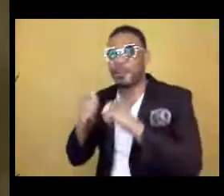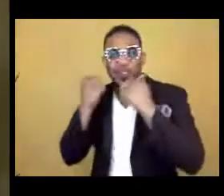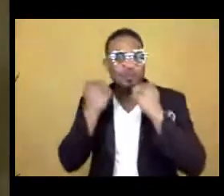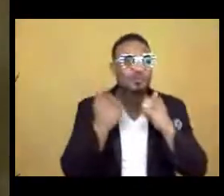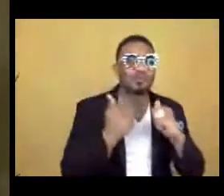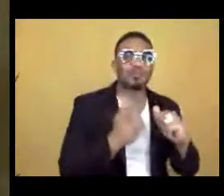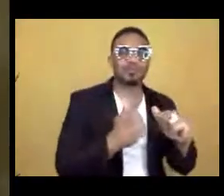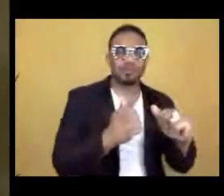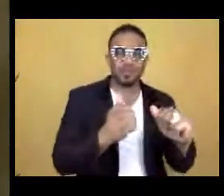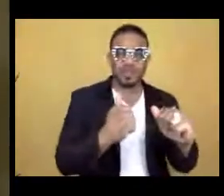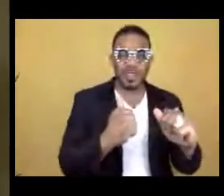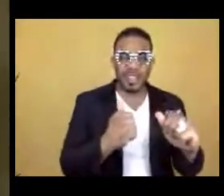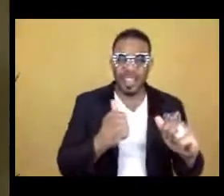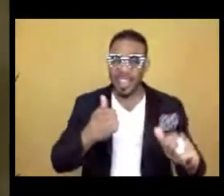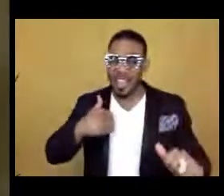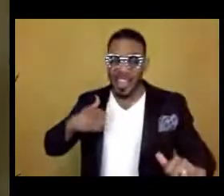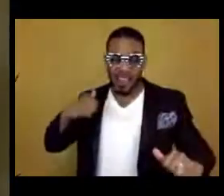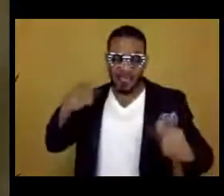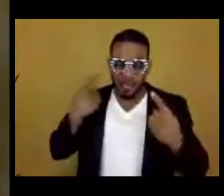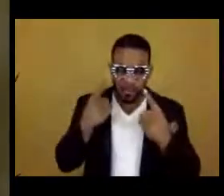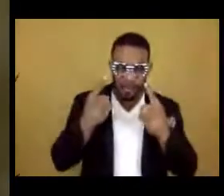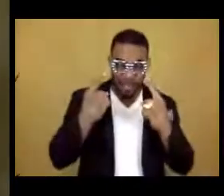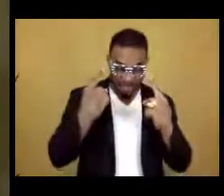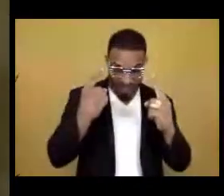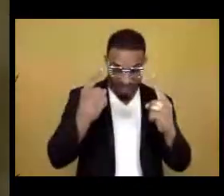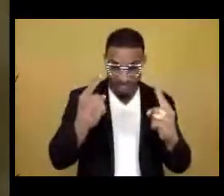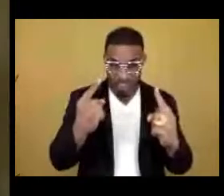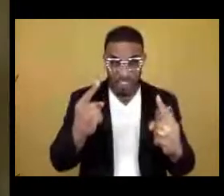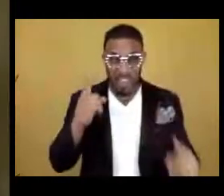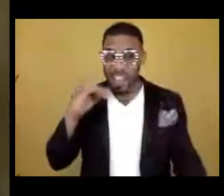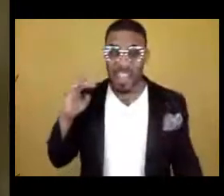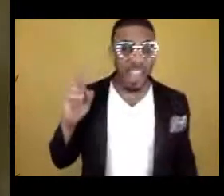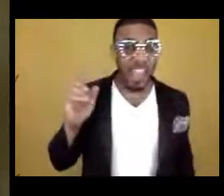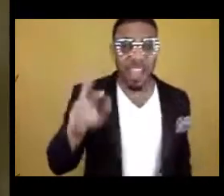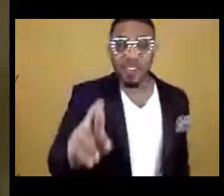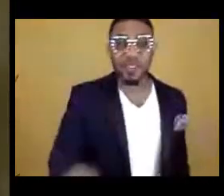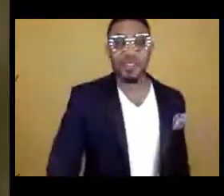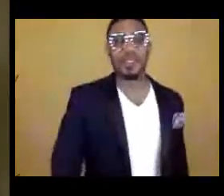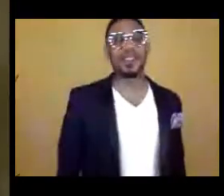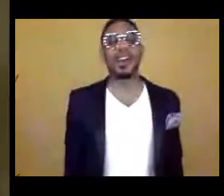endeavor I have made